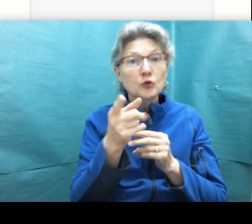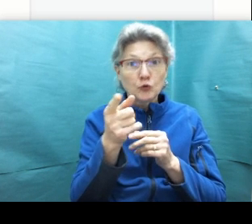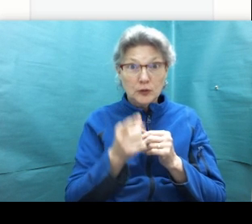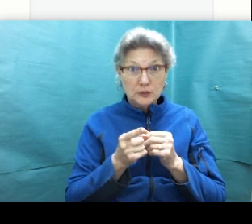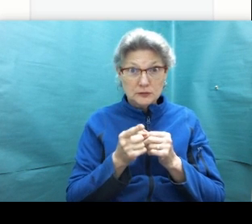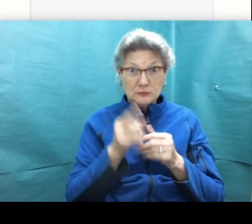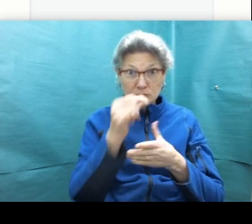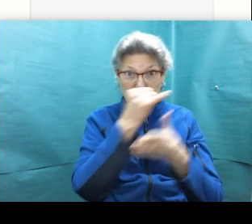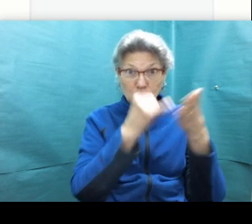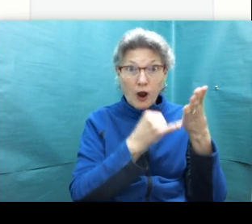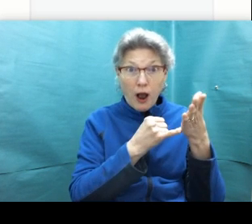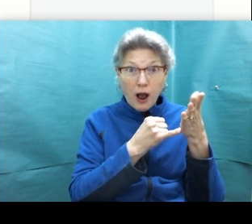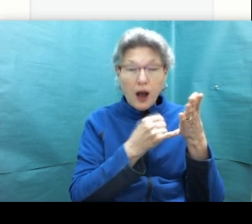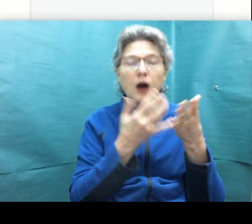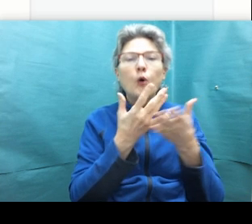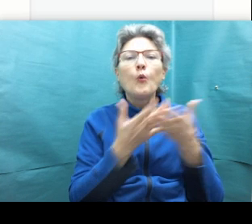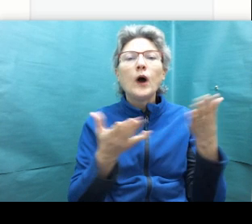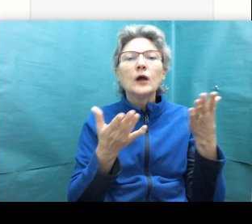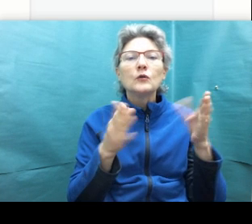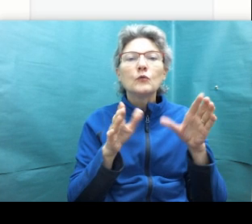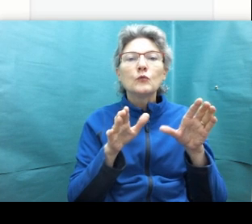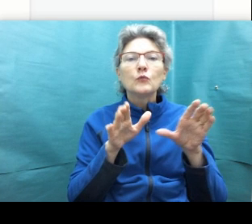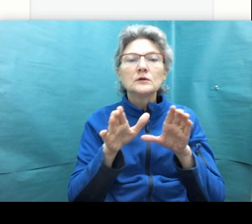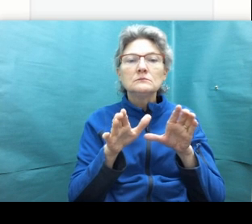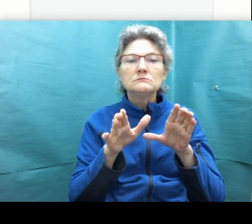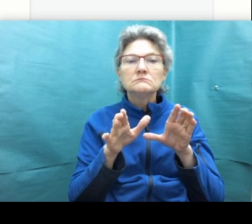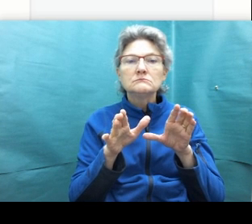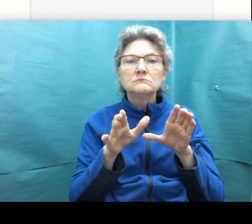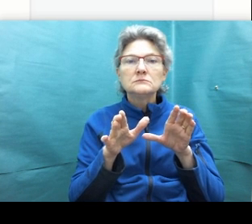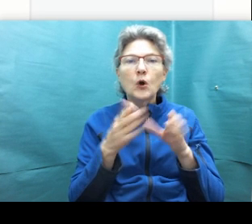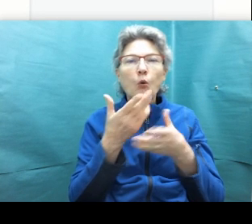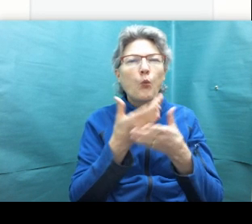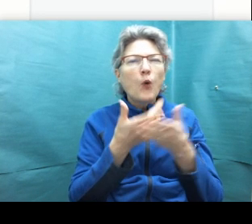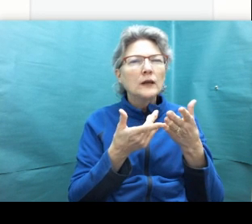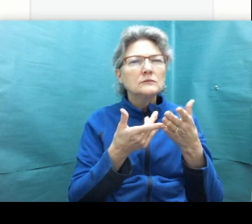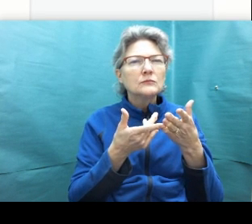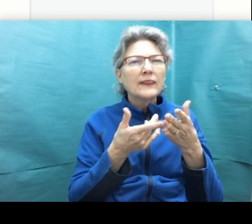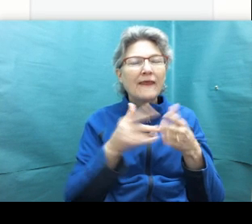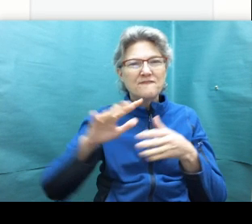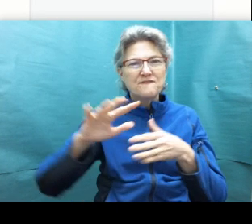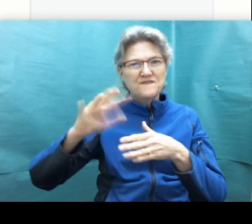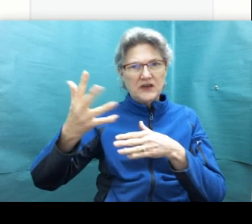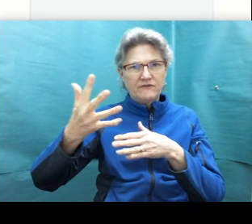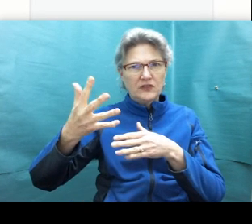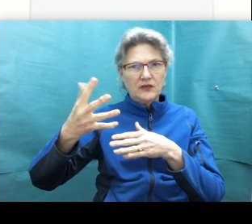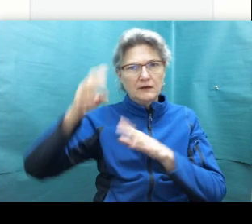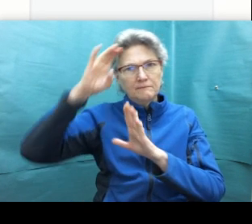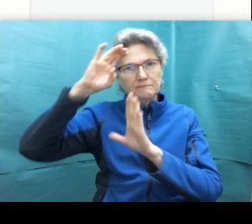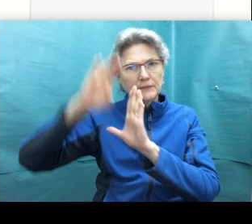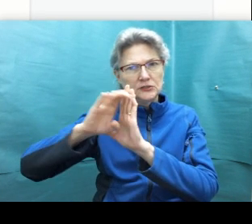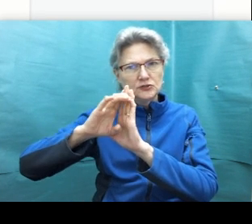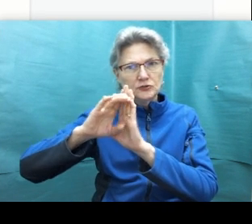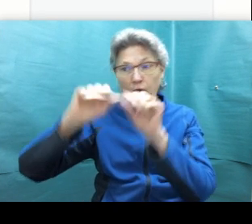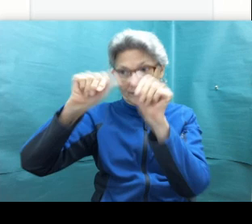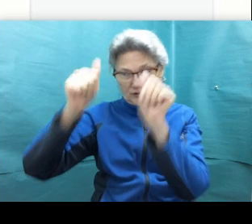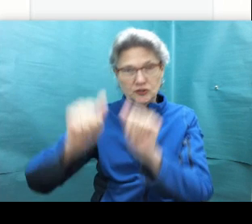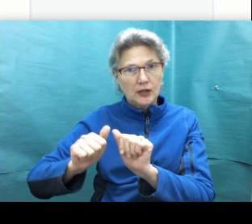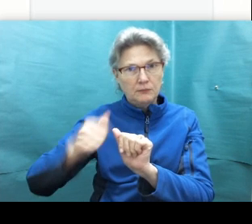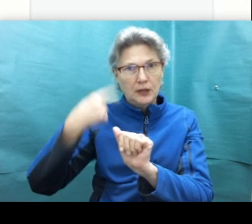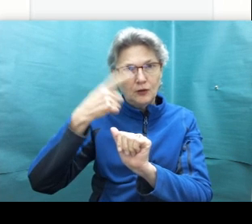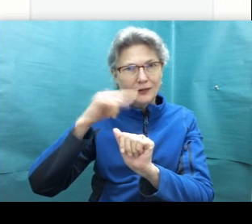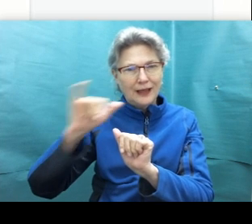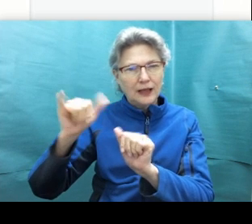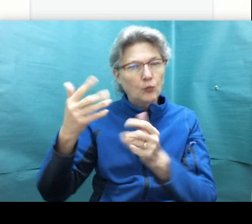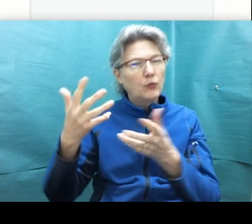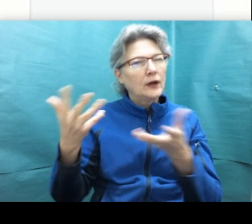draw what would, I'll write it right here, what would the 5th figure look like? What would the